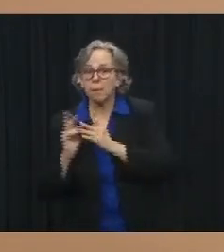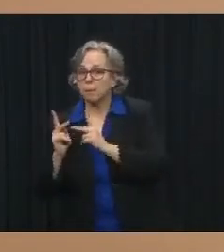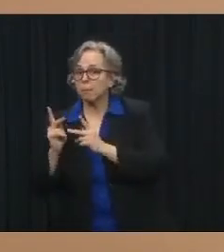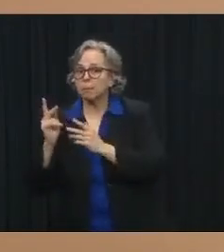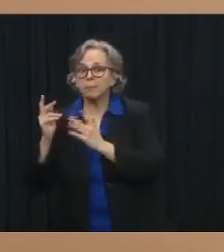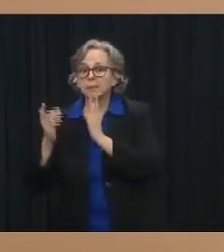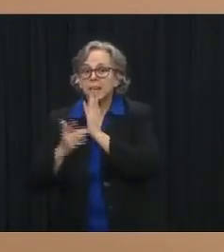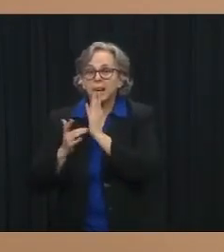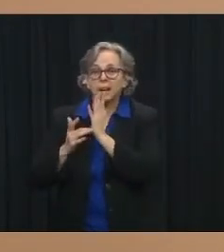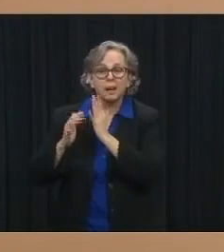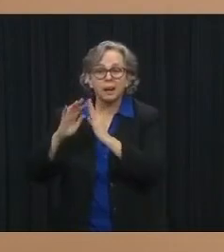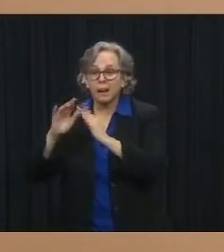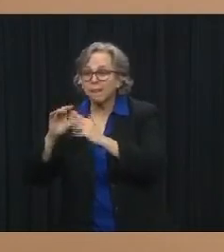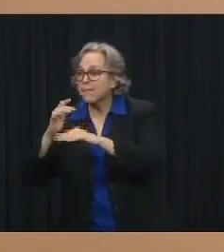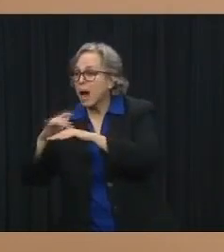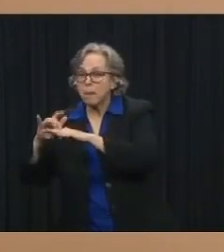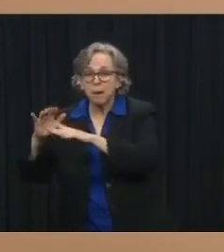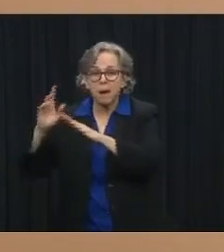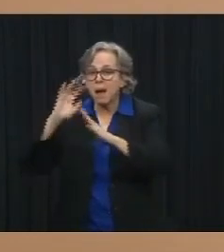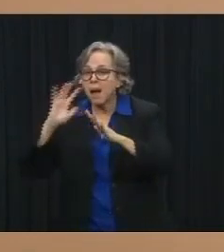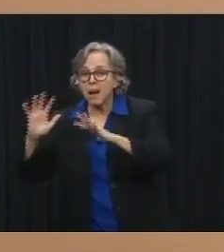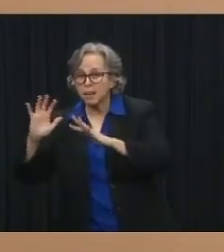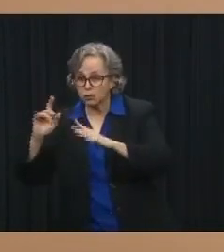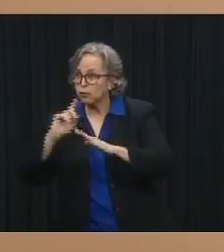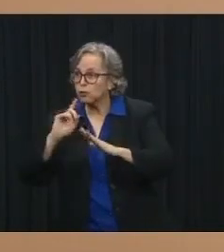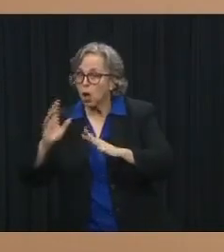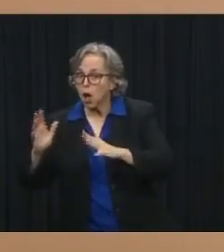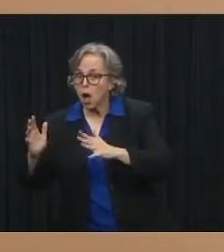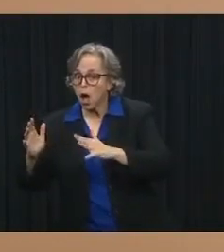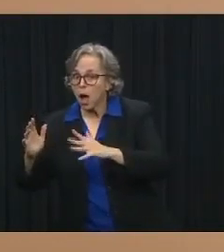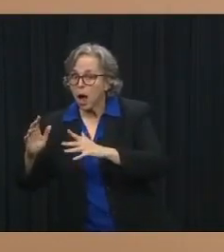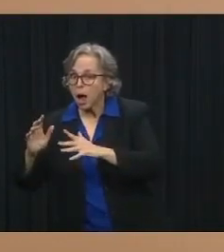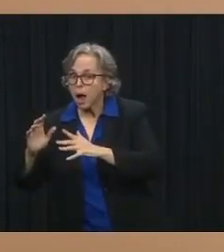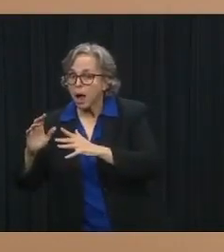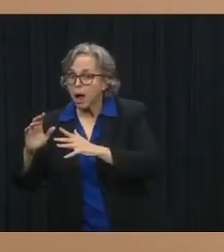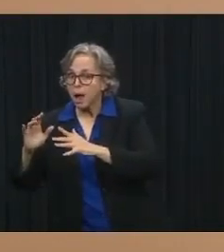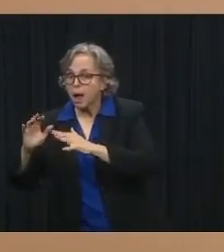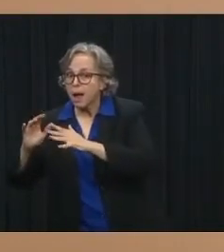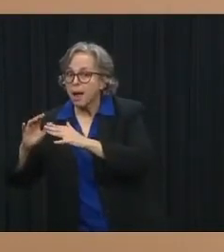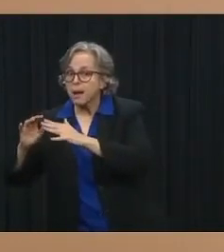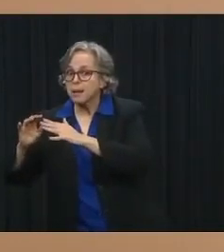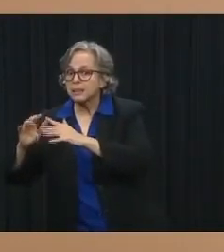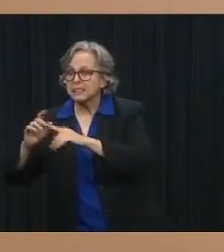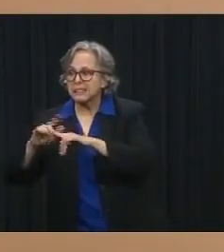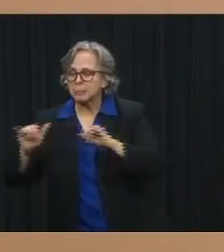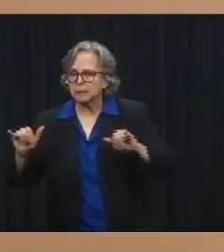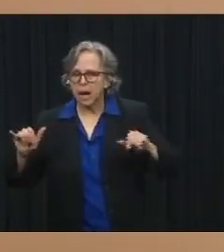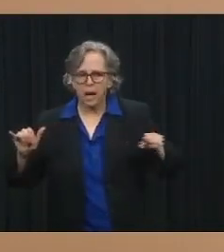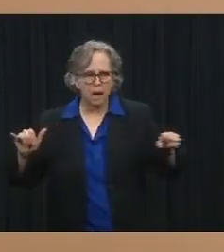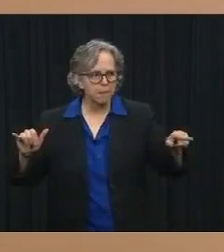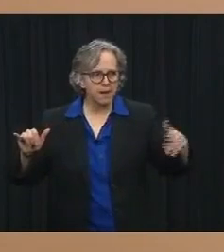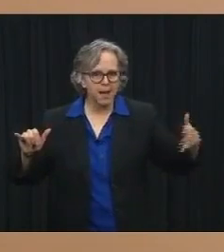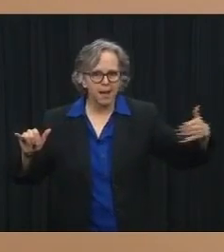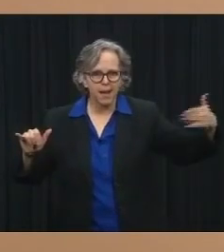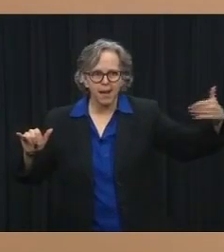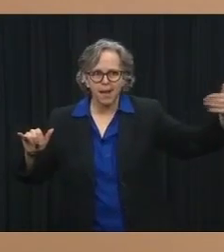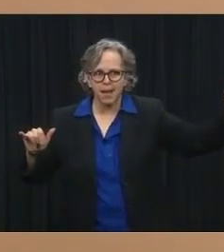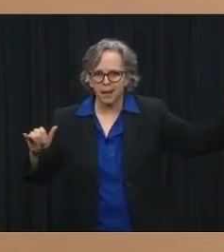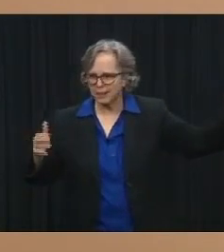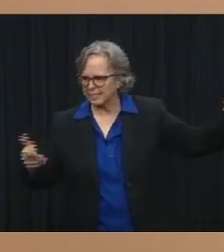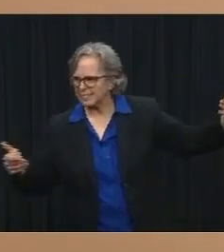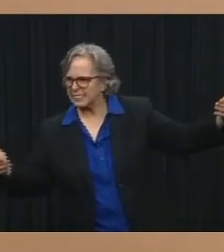it, we have got to get those folks back to work. So all of that is the next stage of a